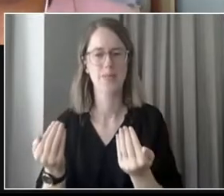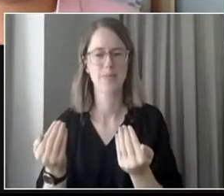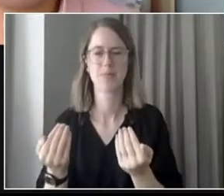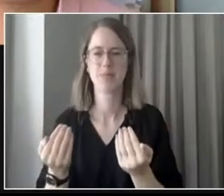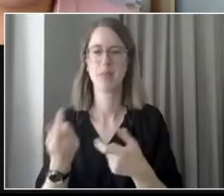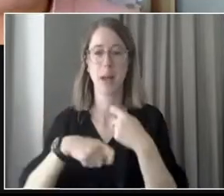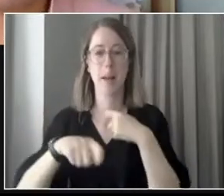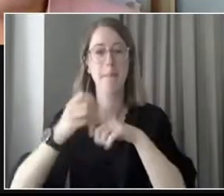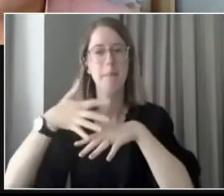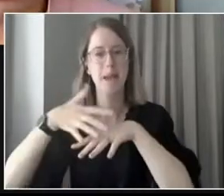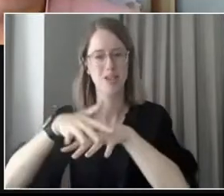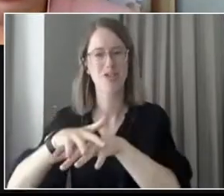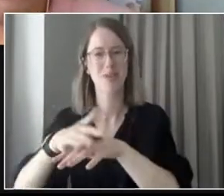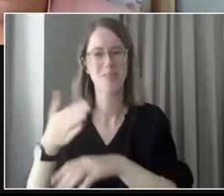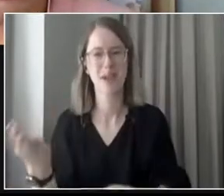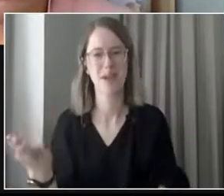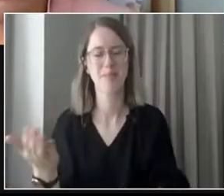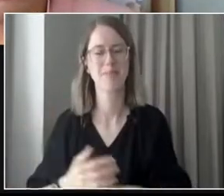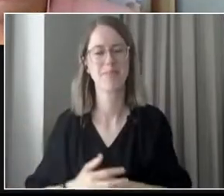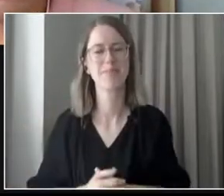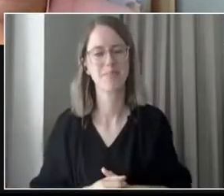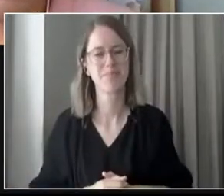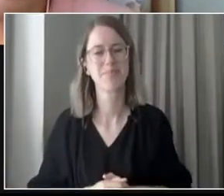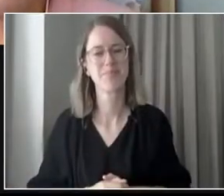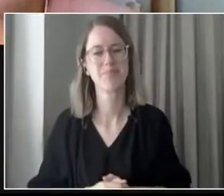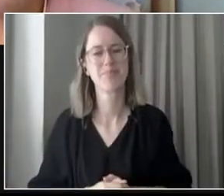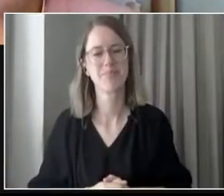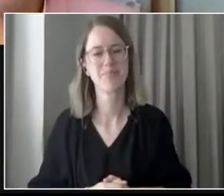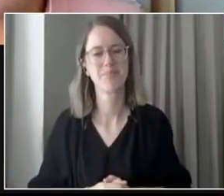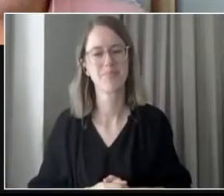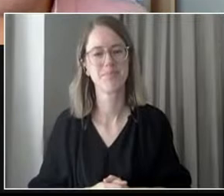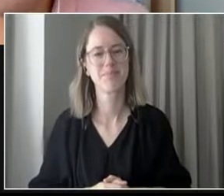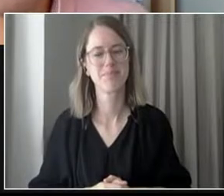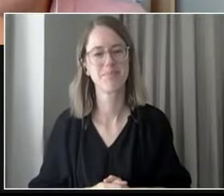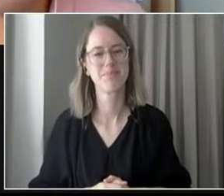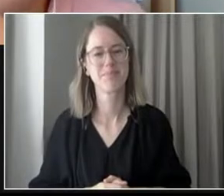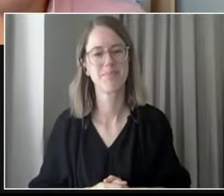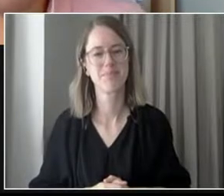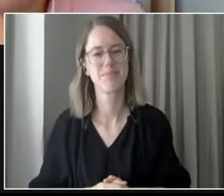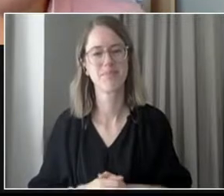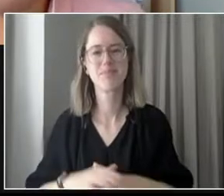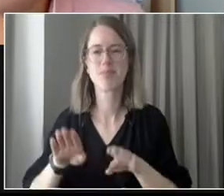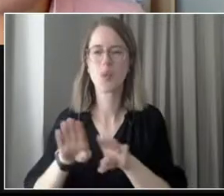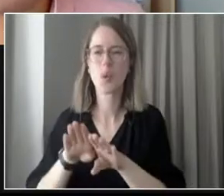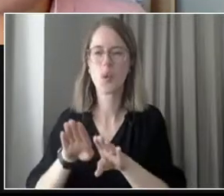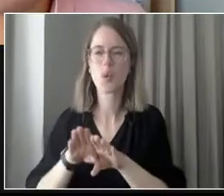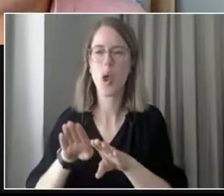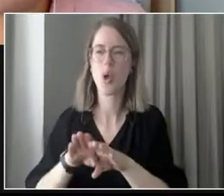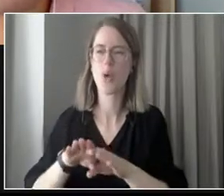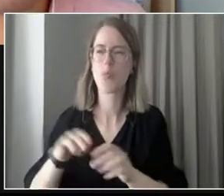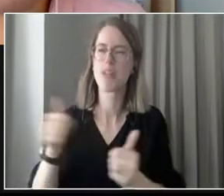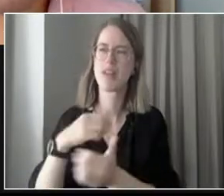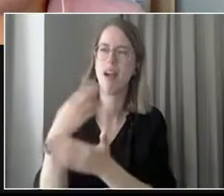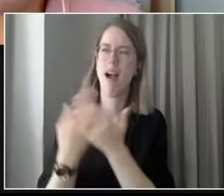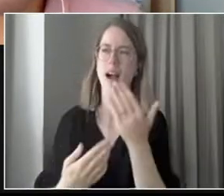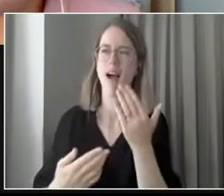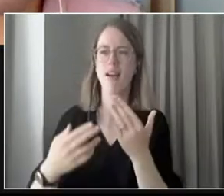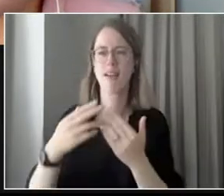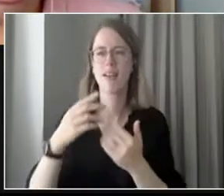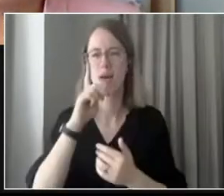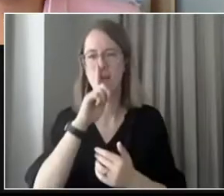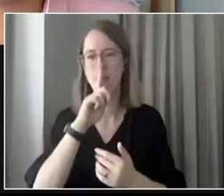mainstream, you know, and that also means that more artists and practitioners are making a living out of